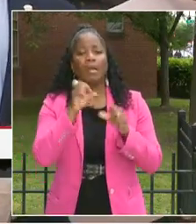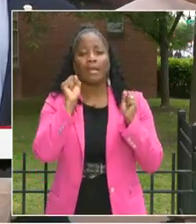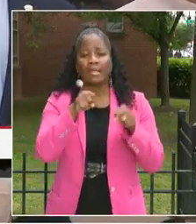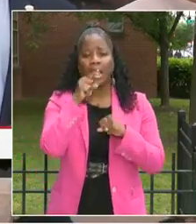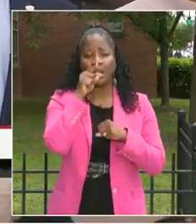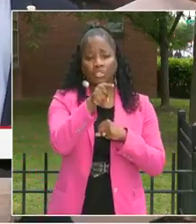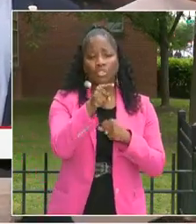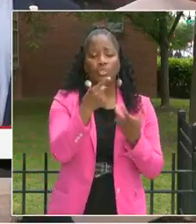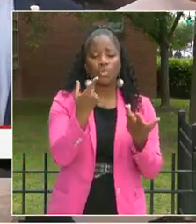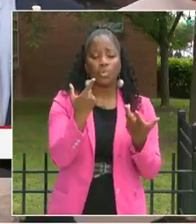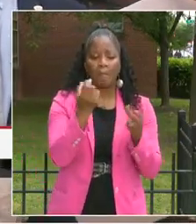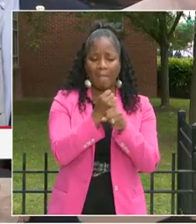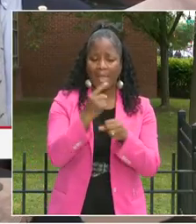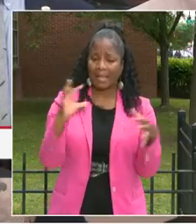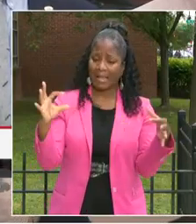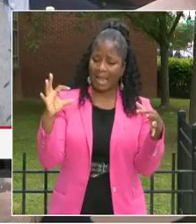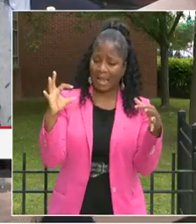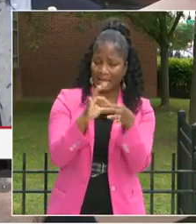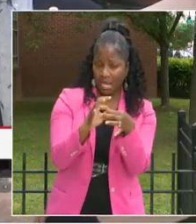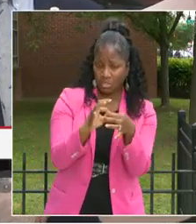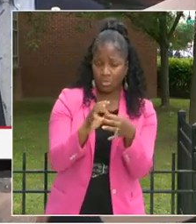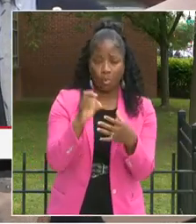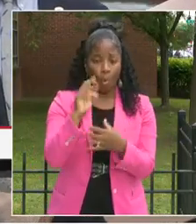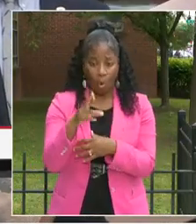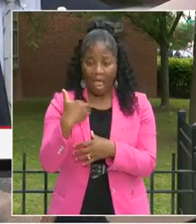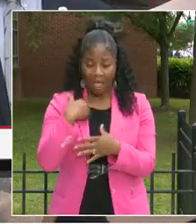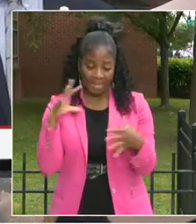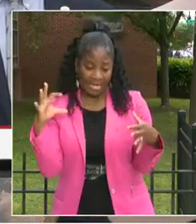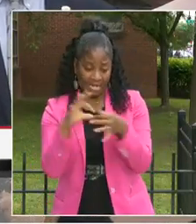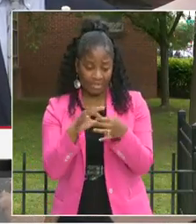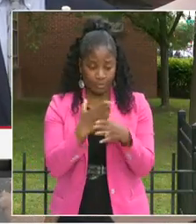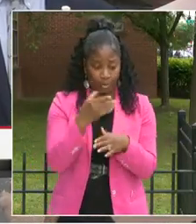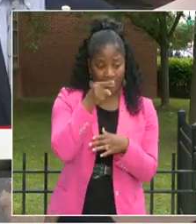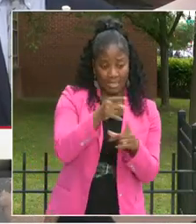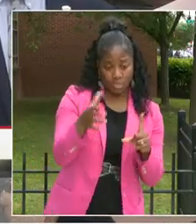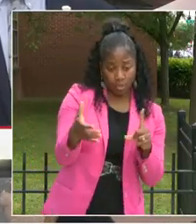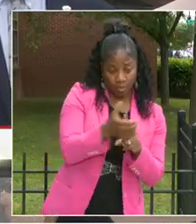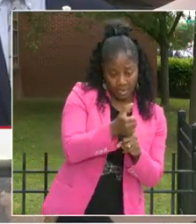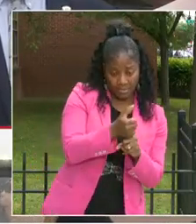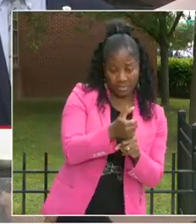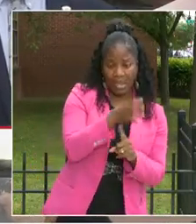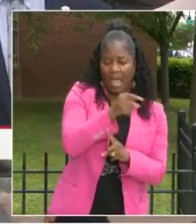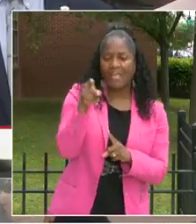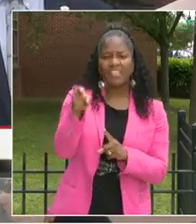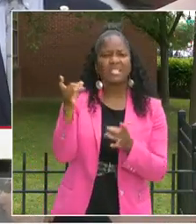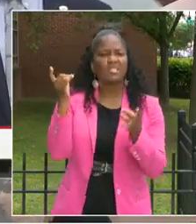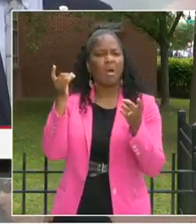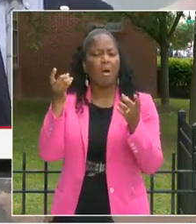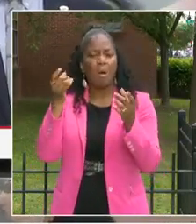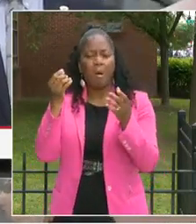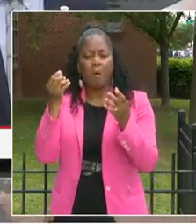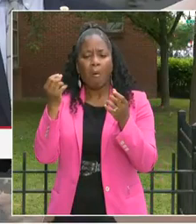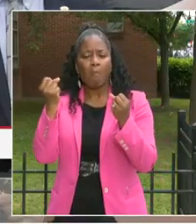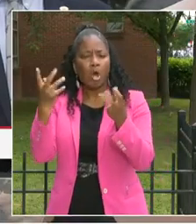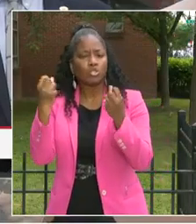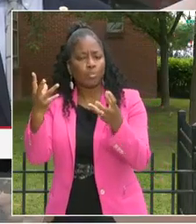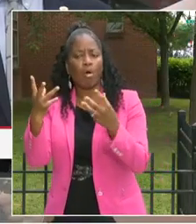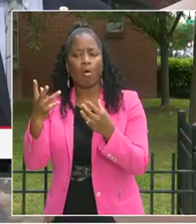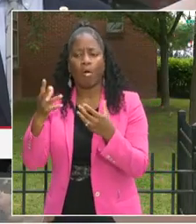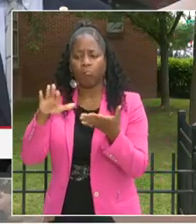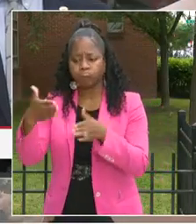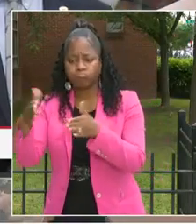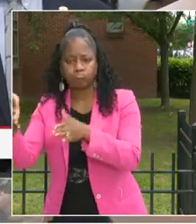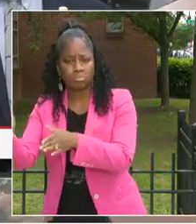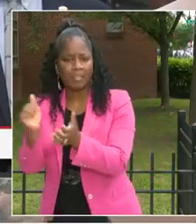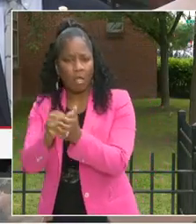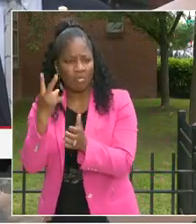draw a connection for us, or is there a connection between these arrests and these multiple fatality incidents that we have